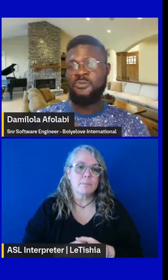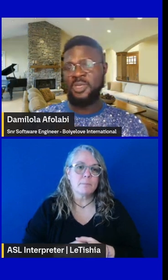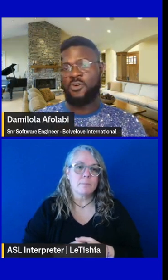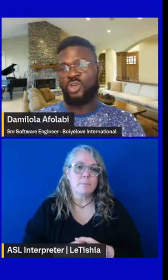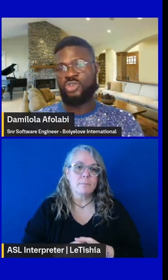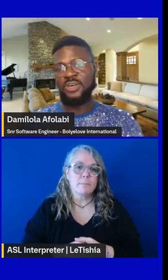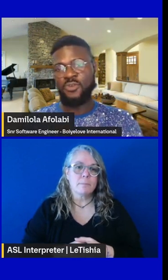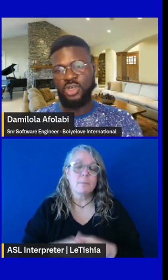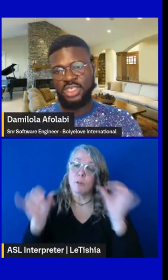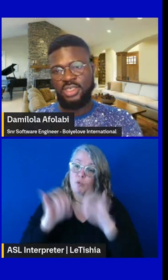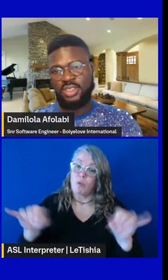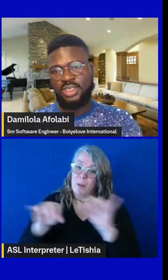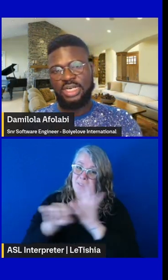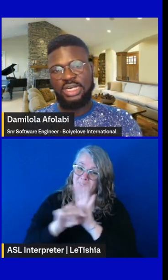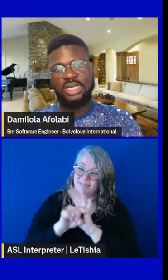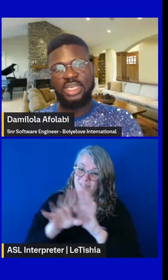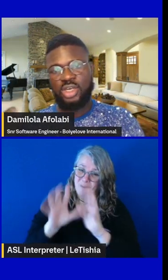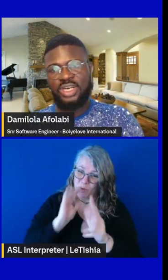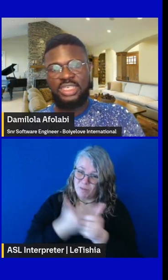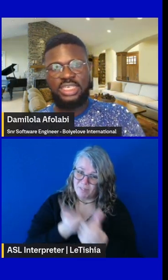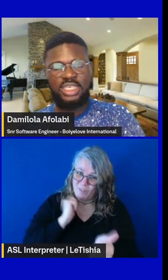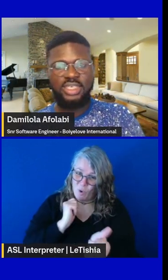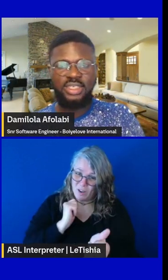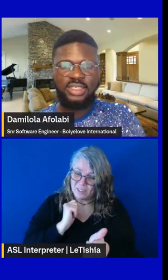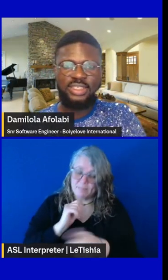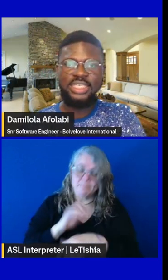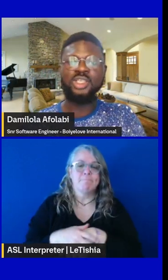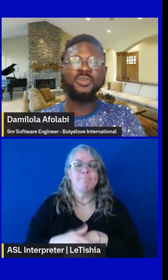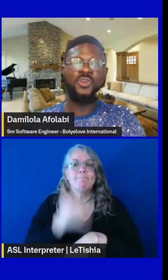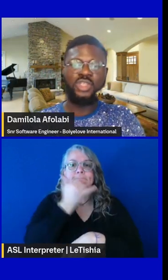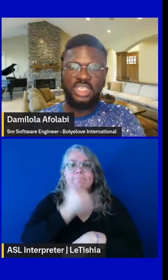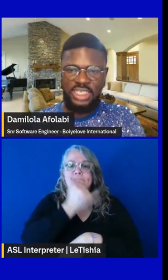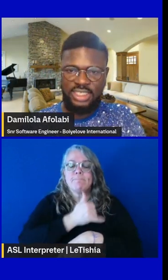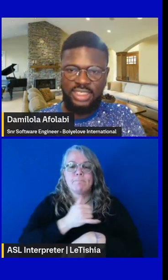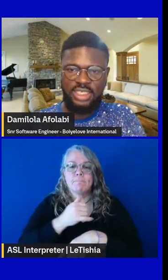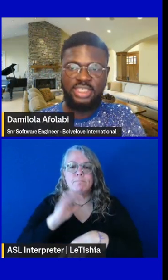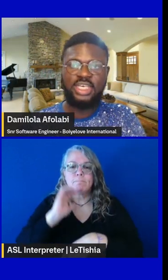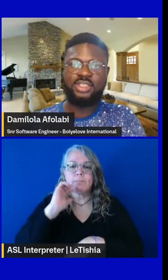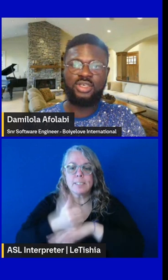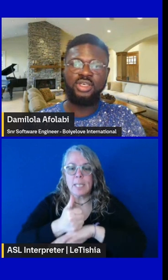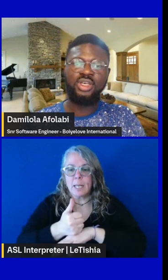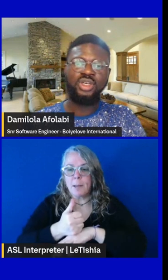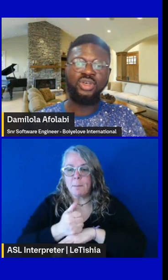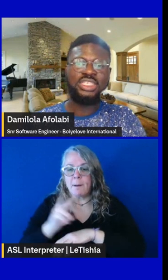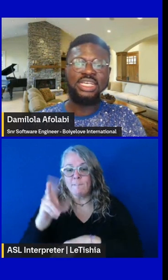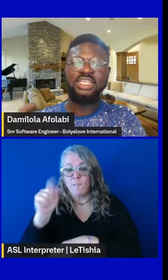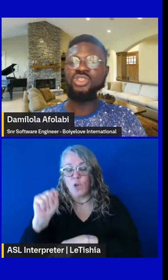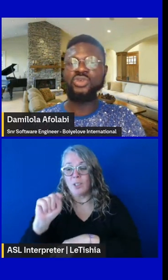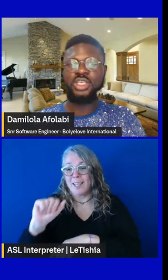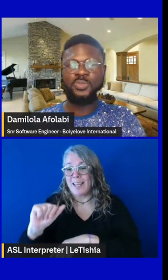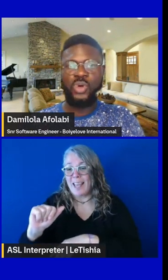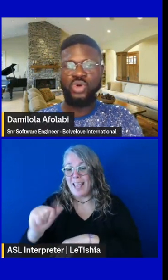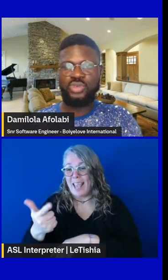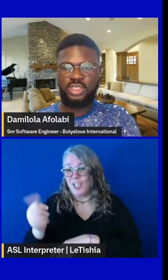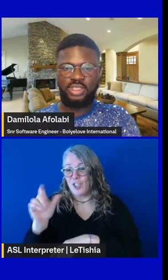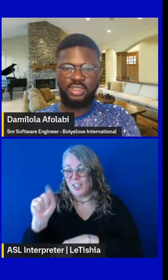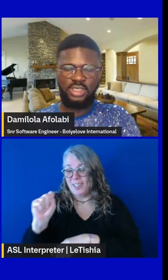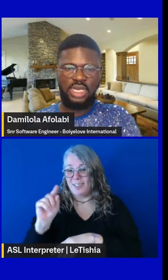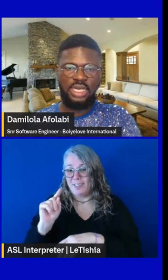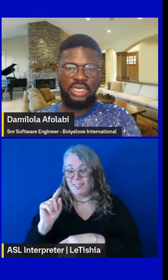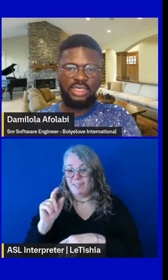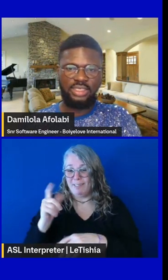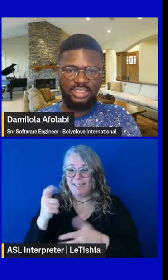the common pitfalls to avoid are incorrectly setting up the Vault agent injector. Now, this can lead to